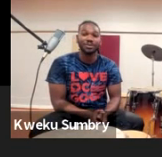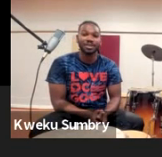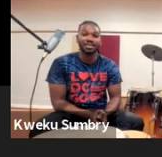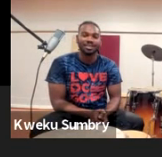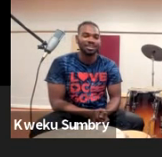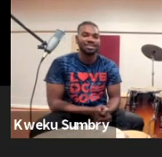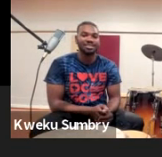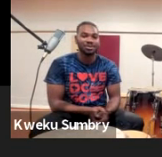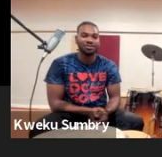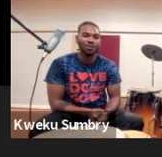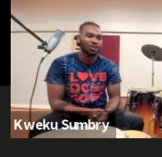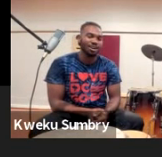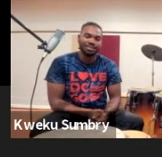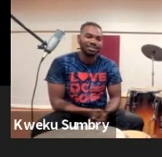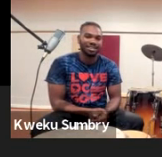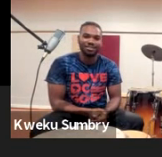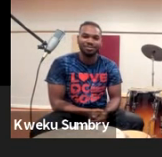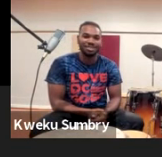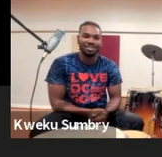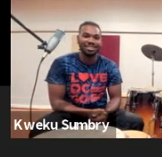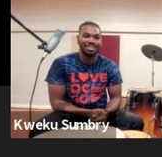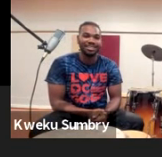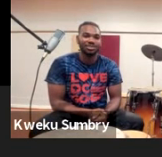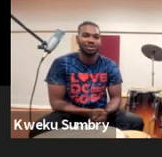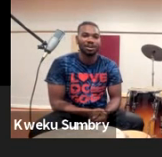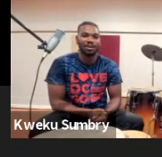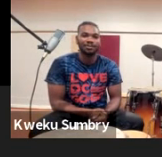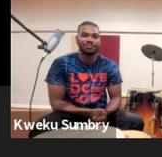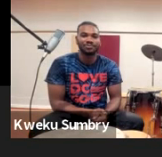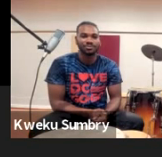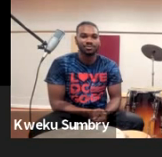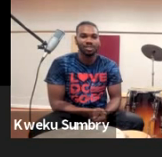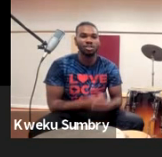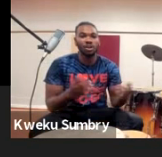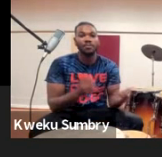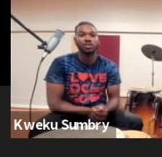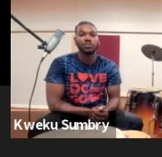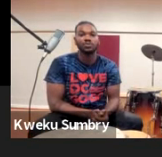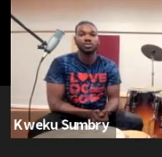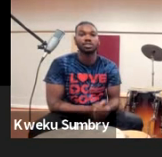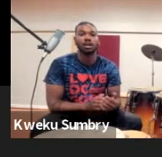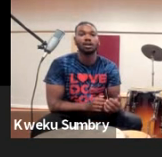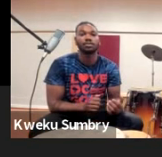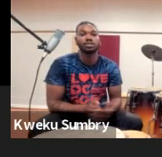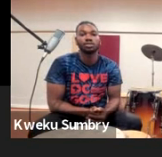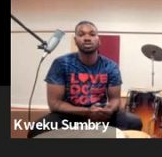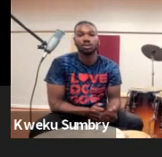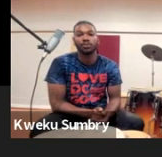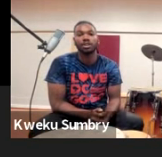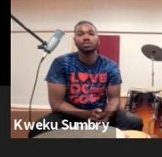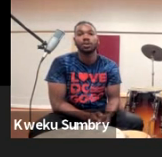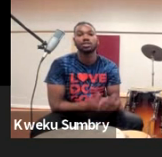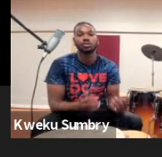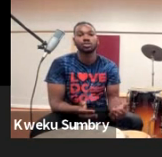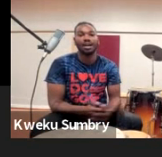my favorite band. CCB Roll Call, I turn that on, I'm lit. So, you know, in bounce beat music, the drum